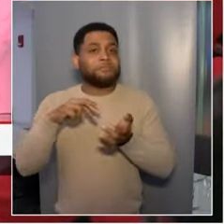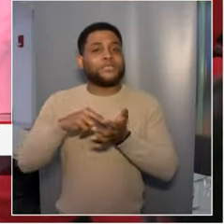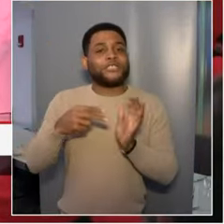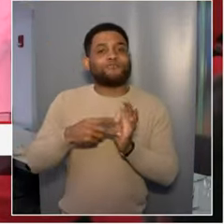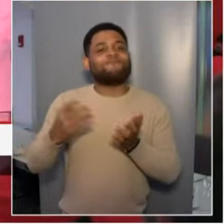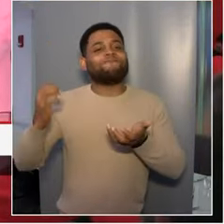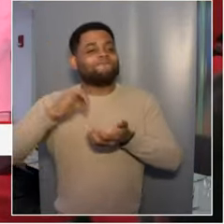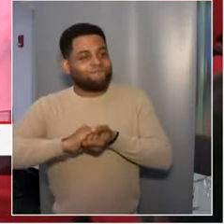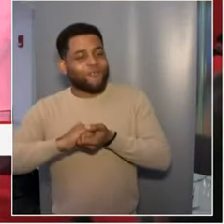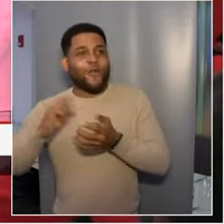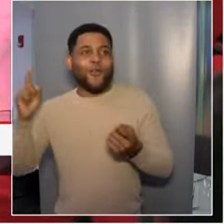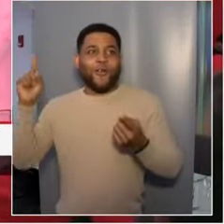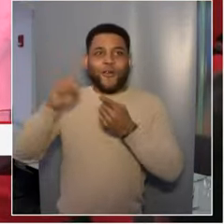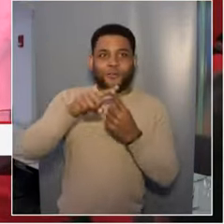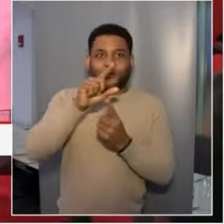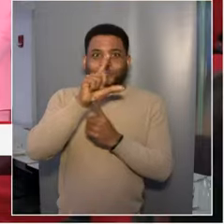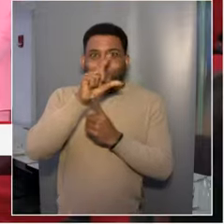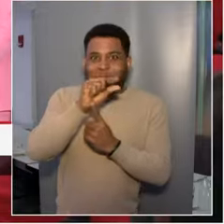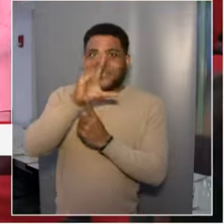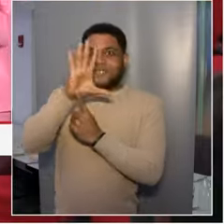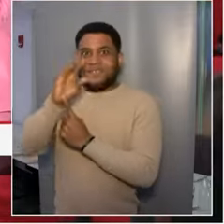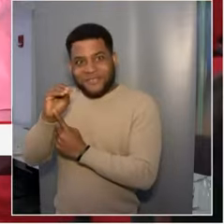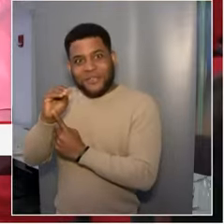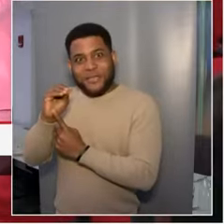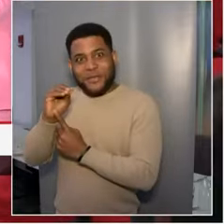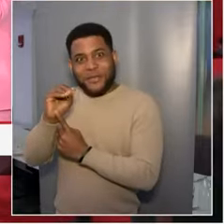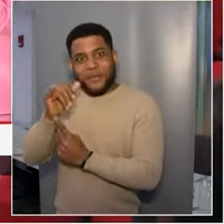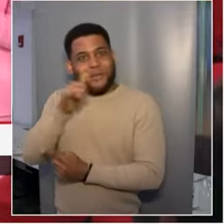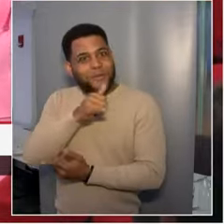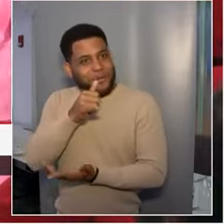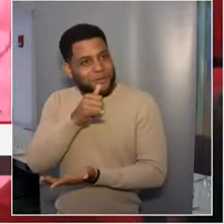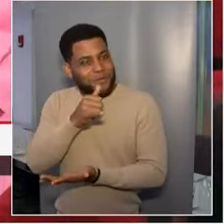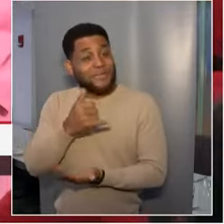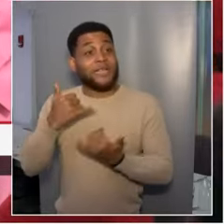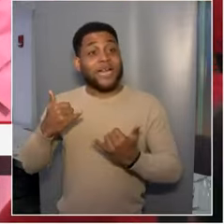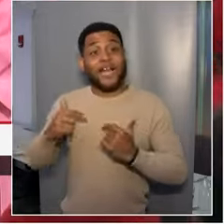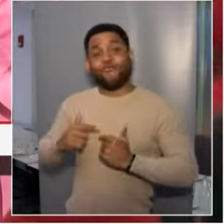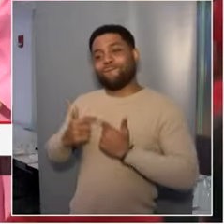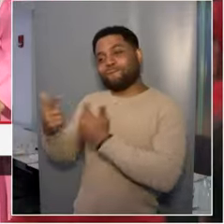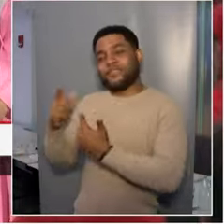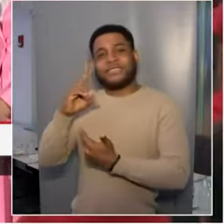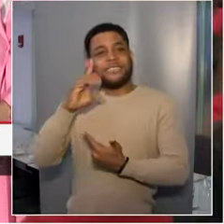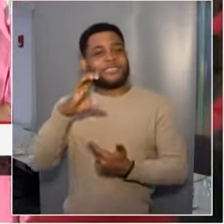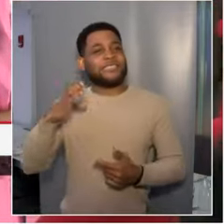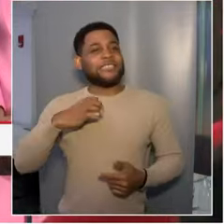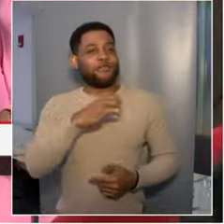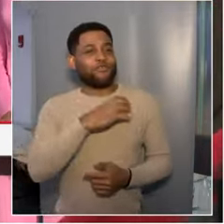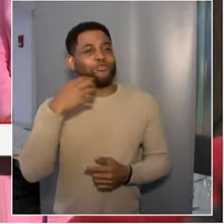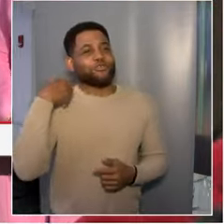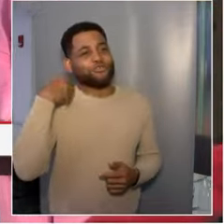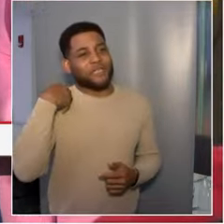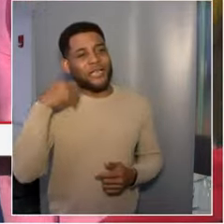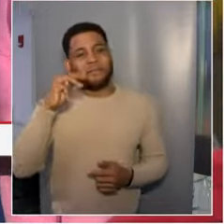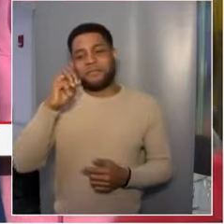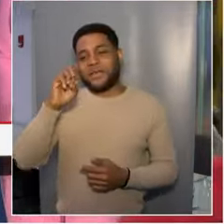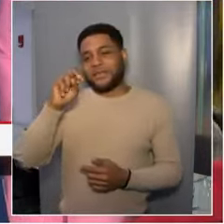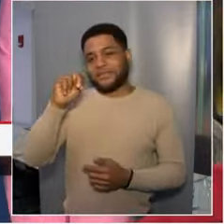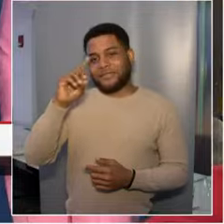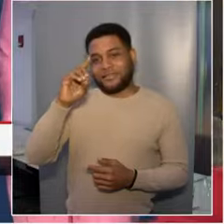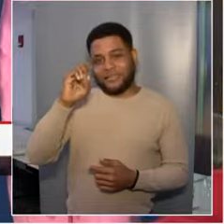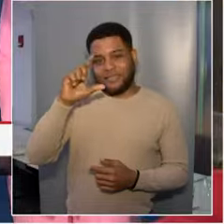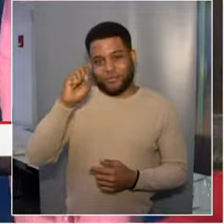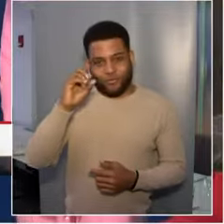until 2050. So with that, I'll turn to Council Chairman Mendelson to see if he has any statements, and then we'll hear from Monumental